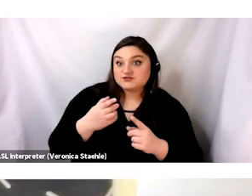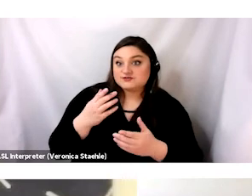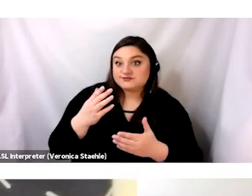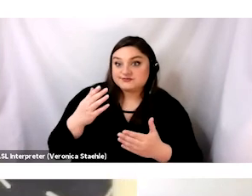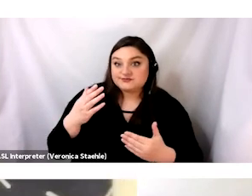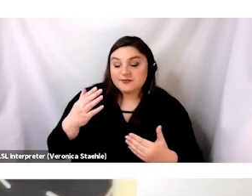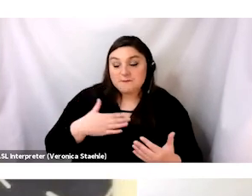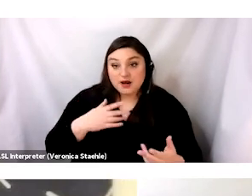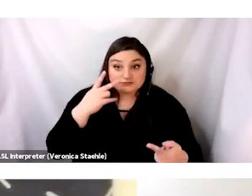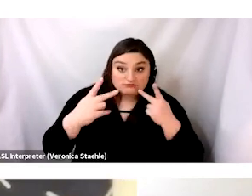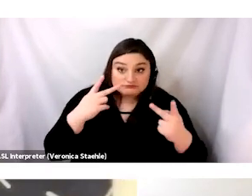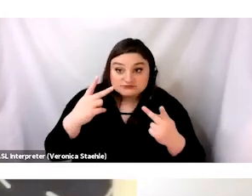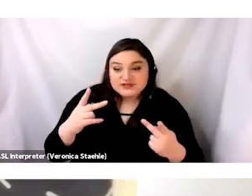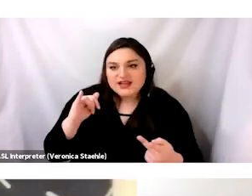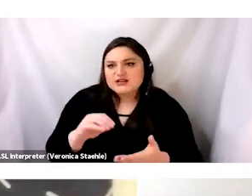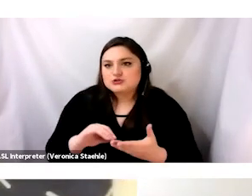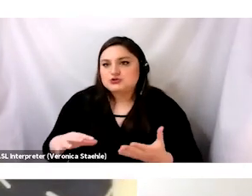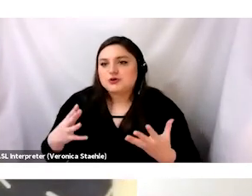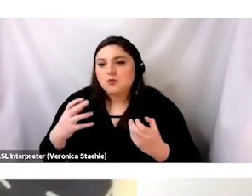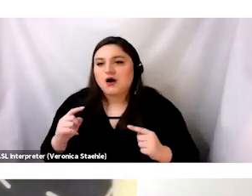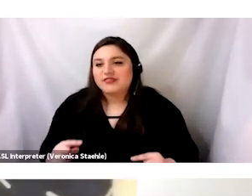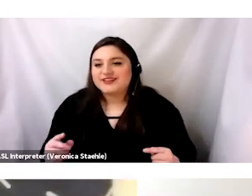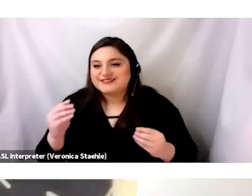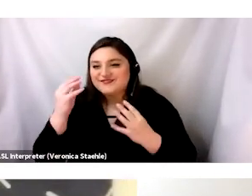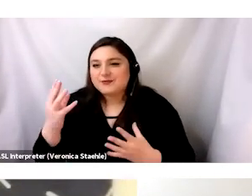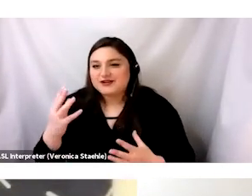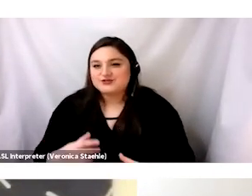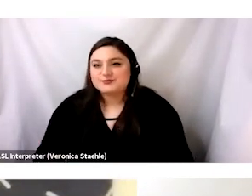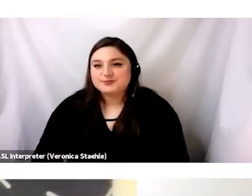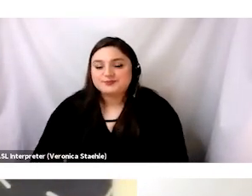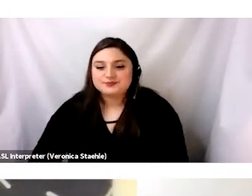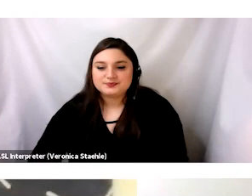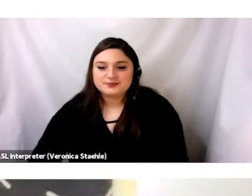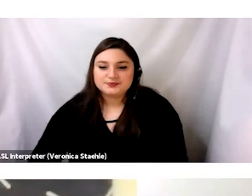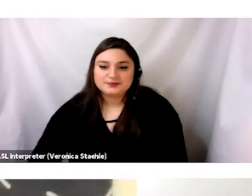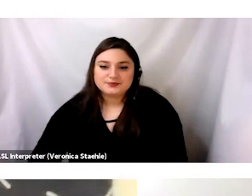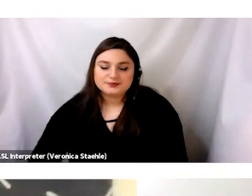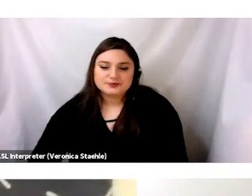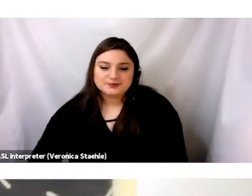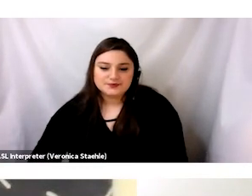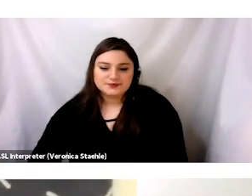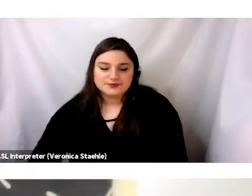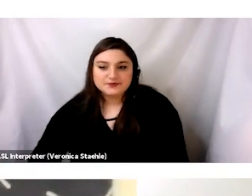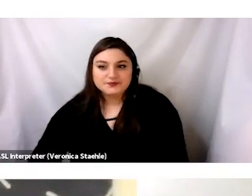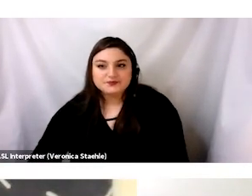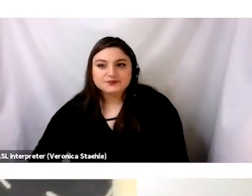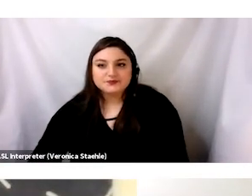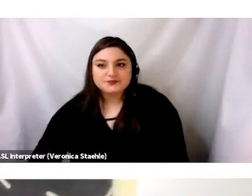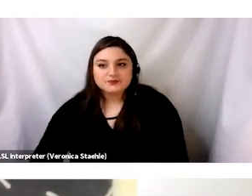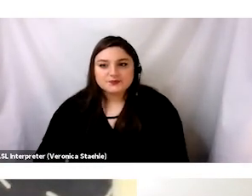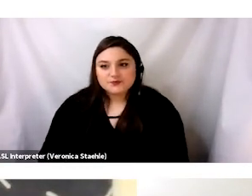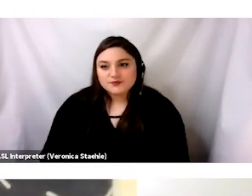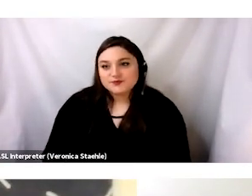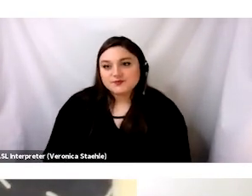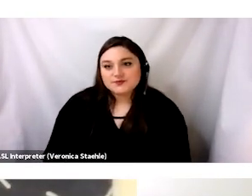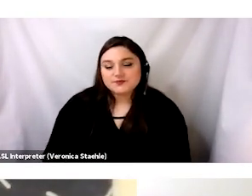students want this information. And as someone who's educating the